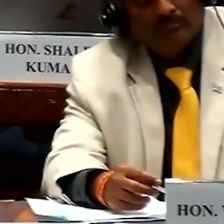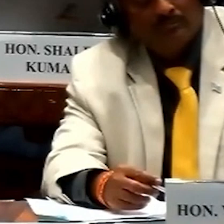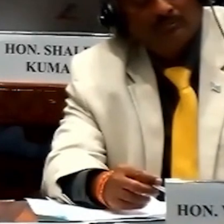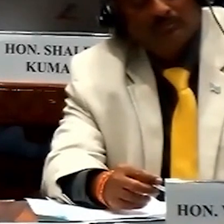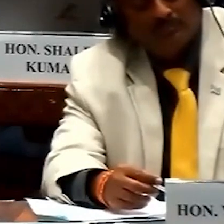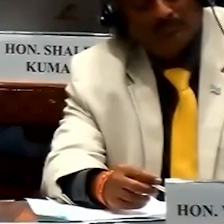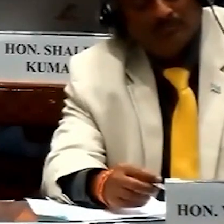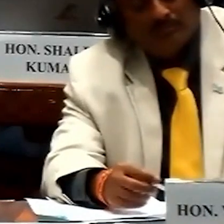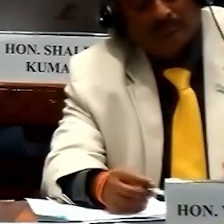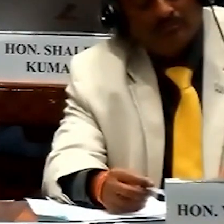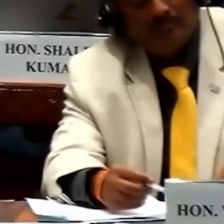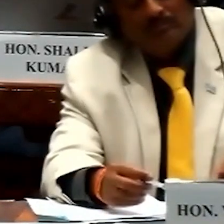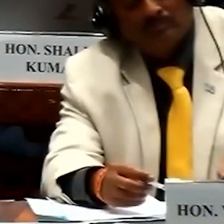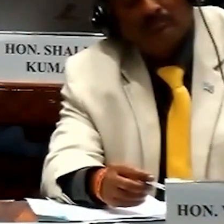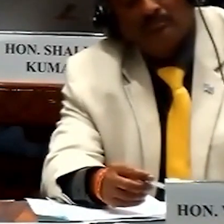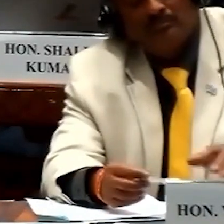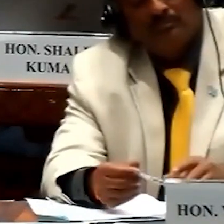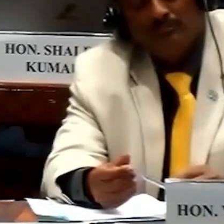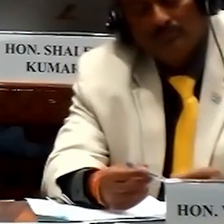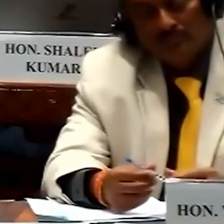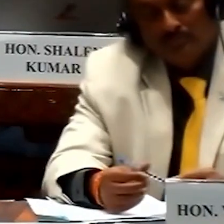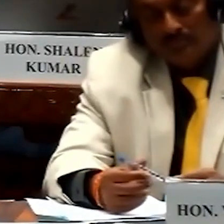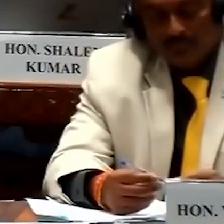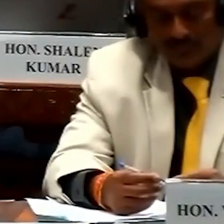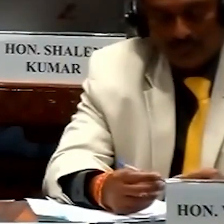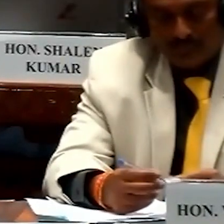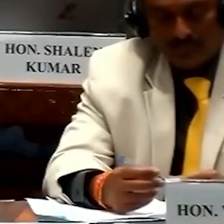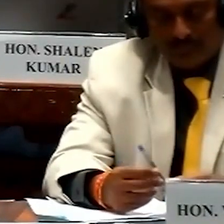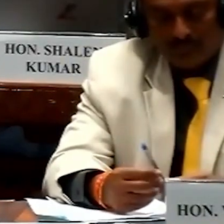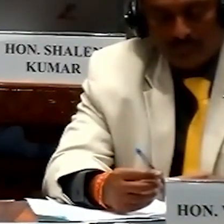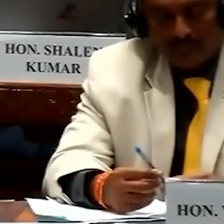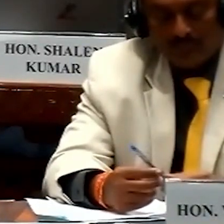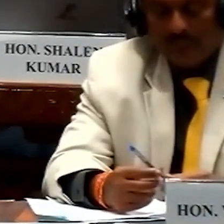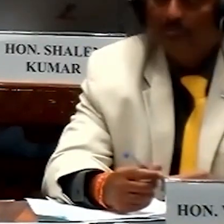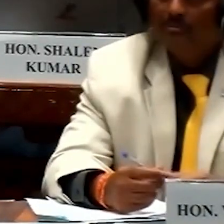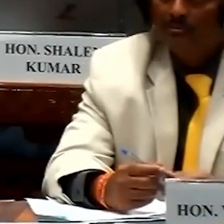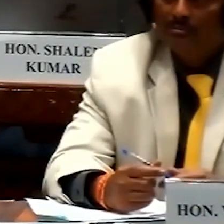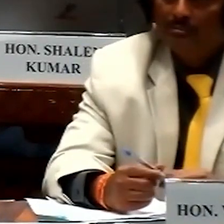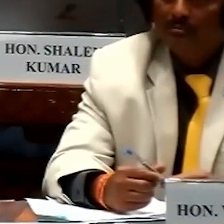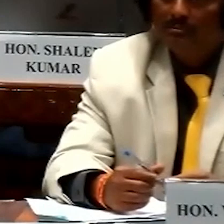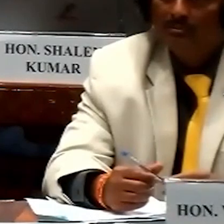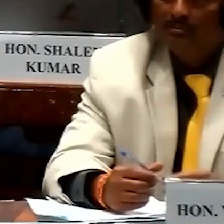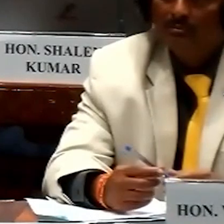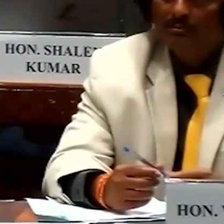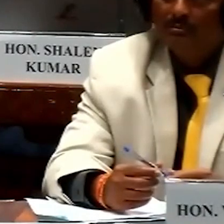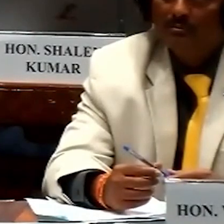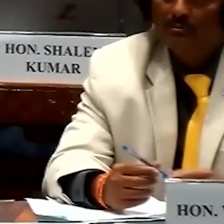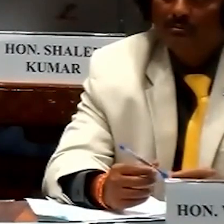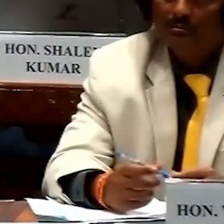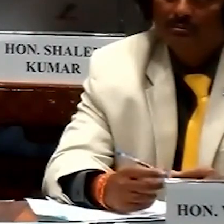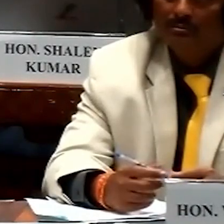be attempted after the Constitution is reviewed. Mr. Speaker, sir, we all know that this process of review will have